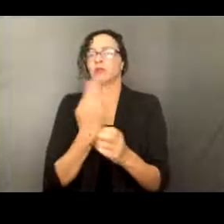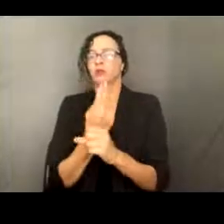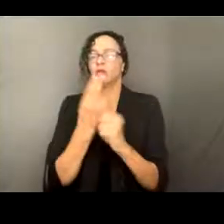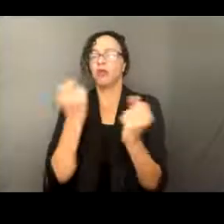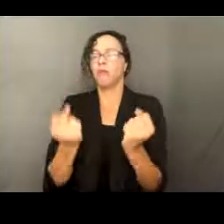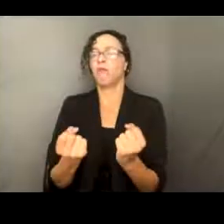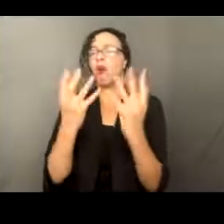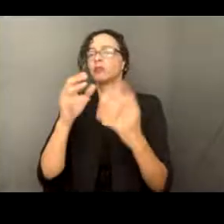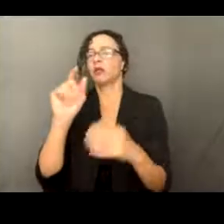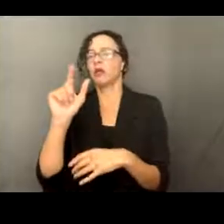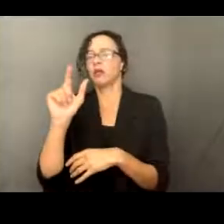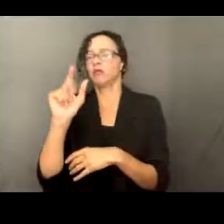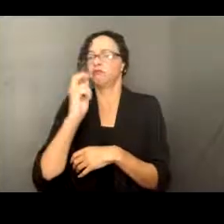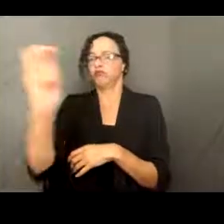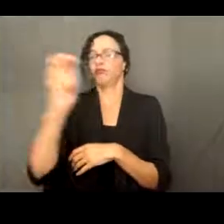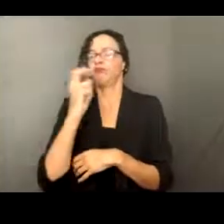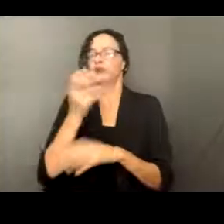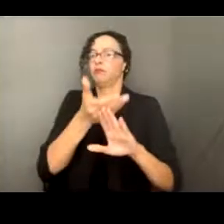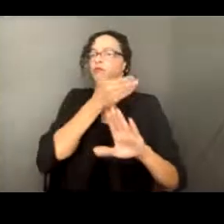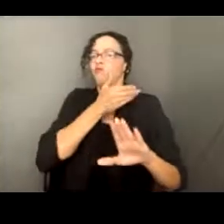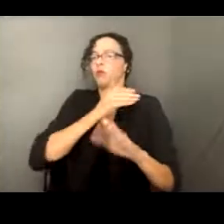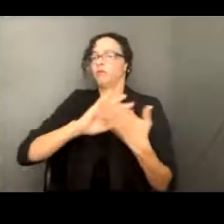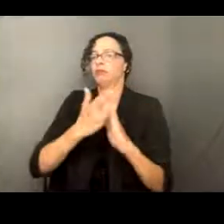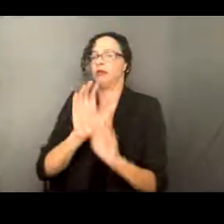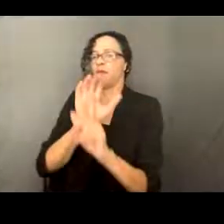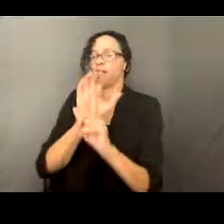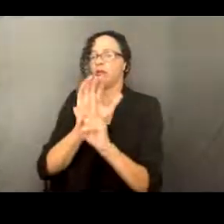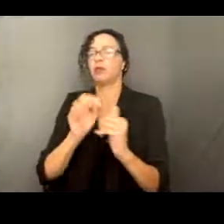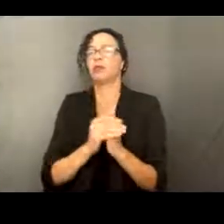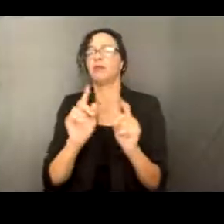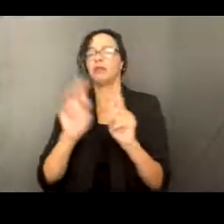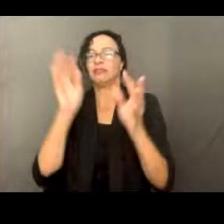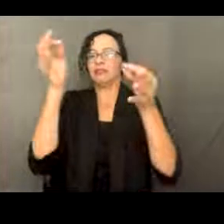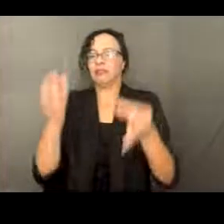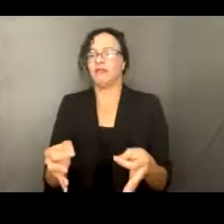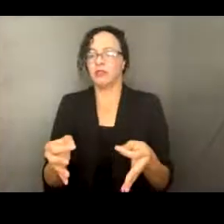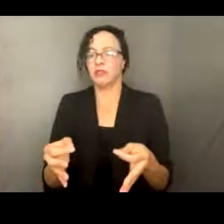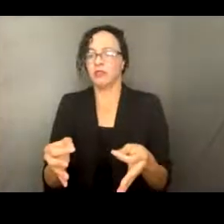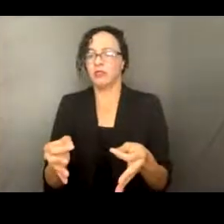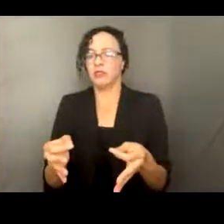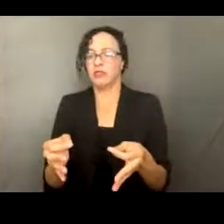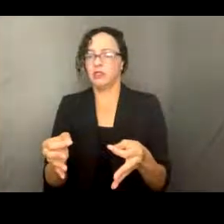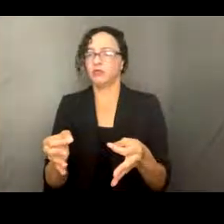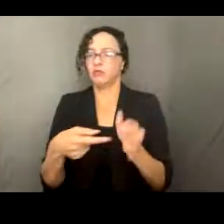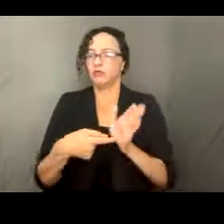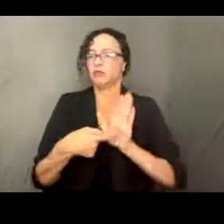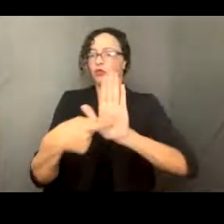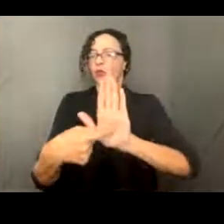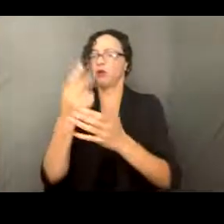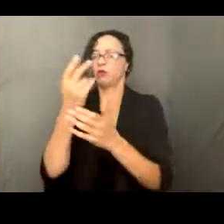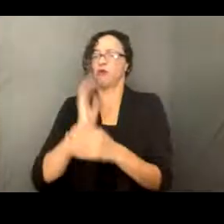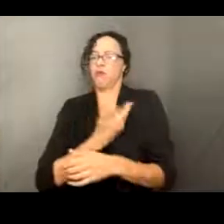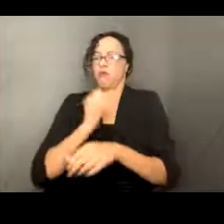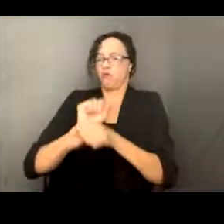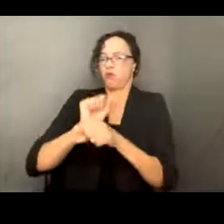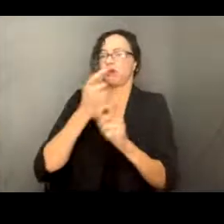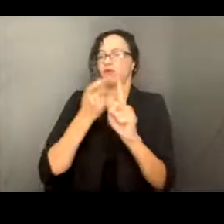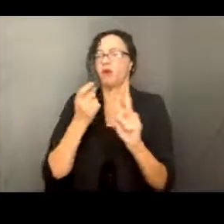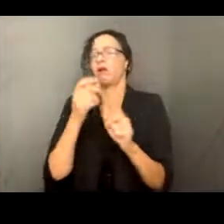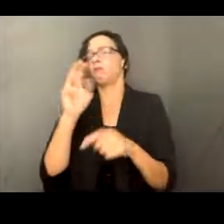popular, but it is definitely the thrust of both our work at a municipal level and also our